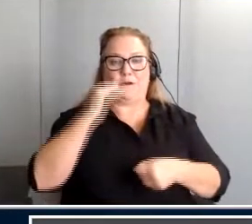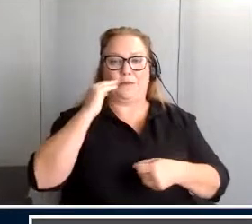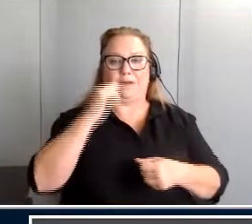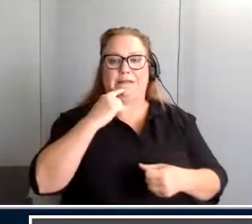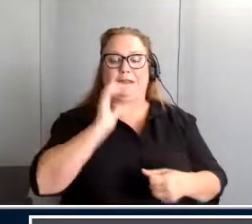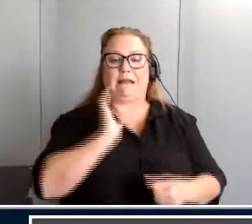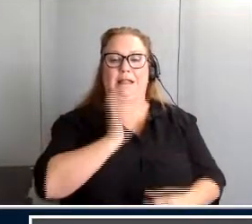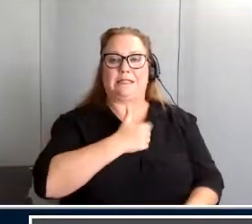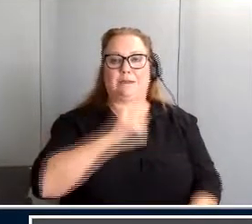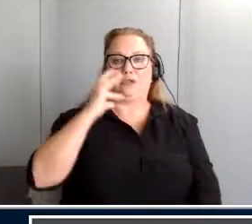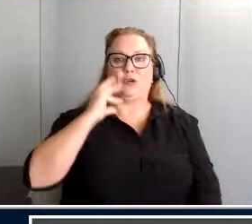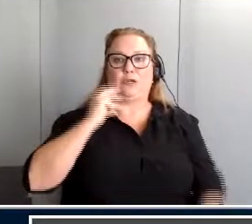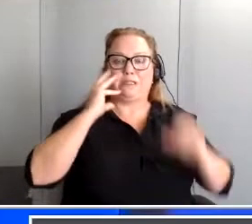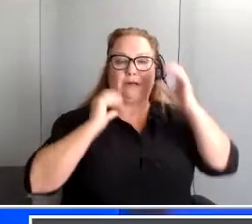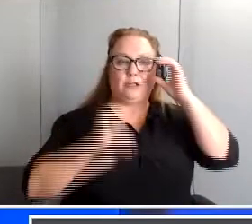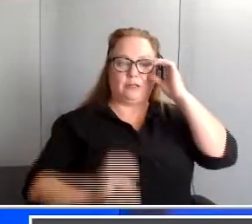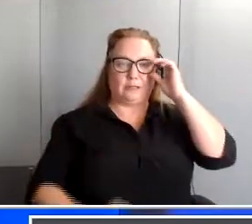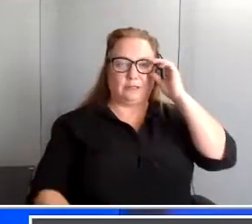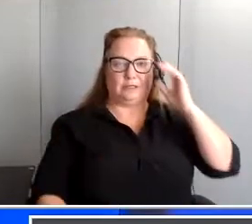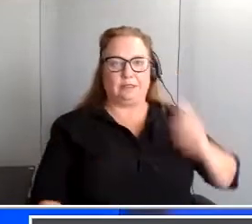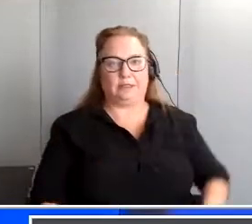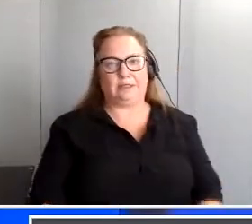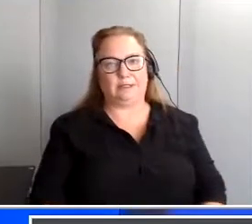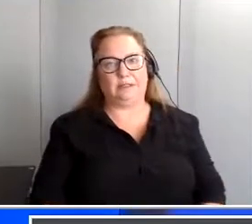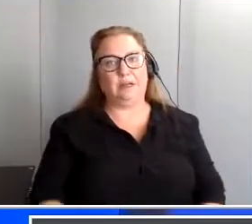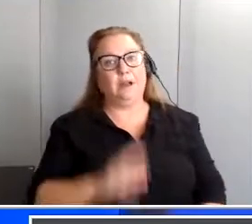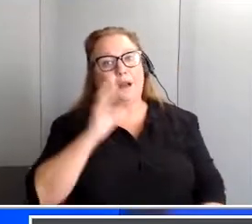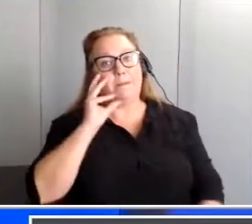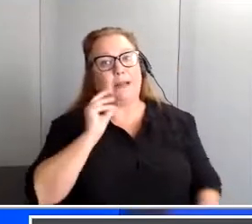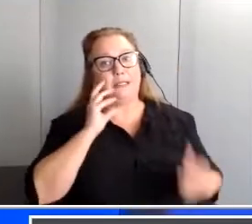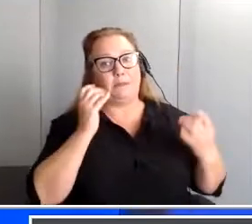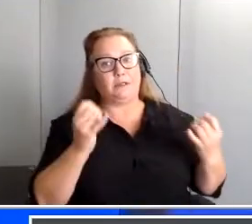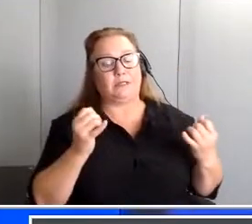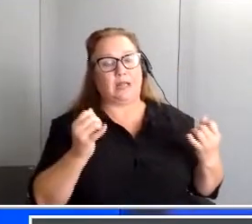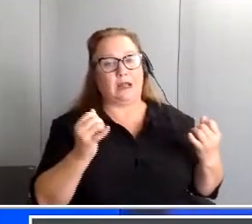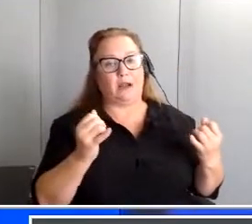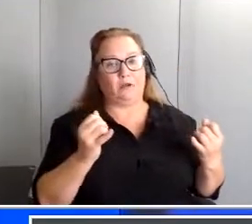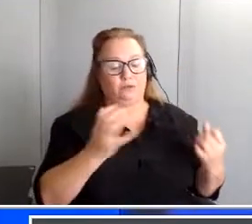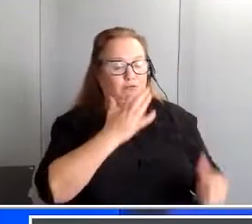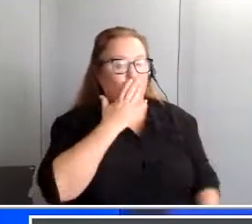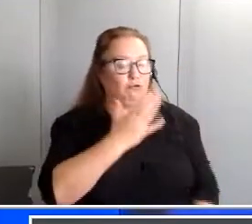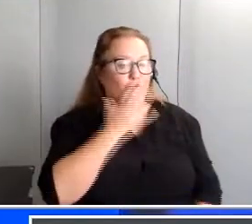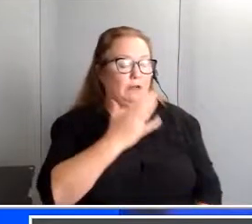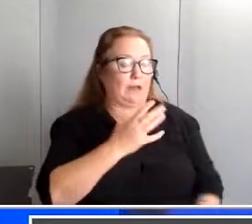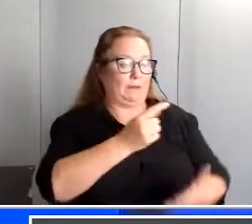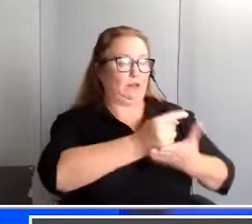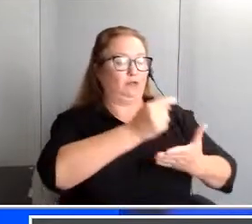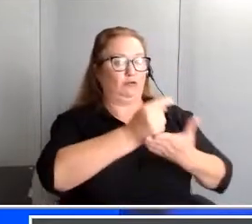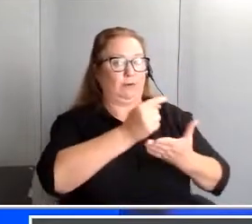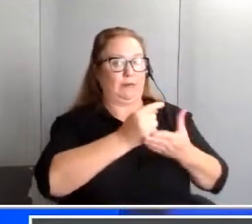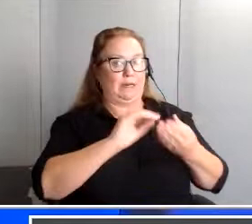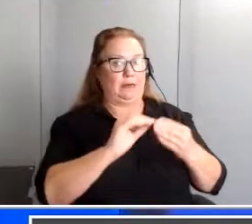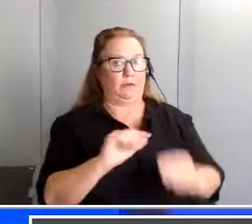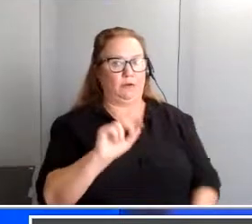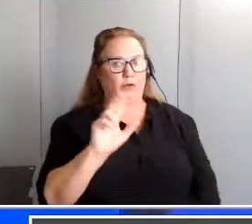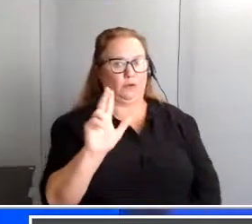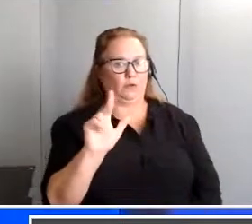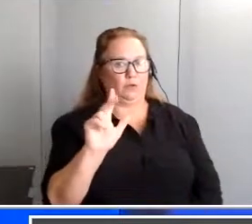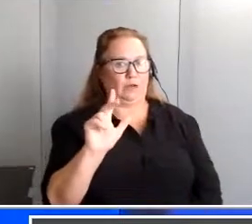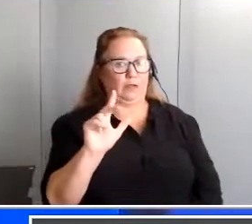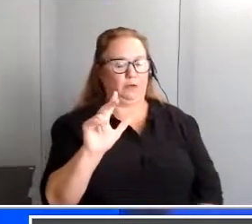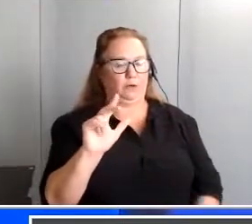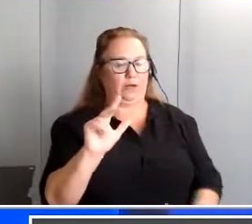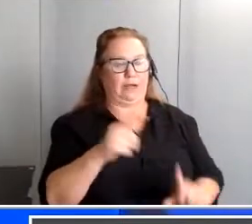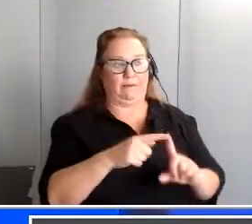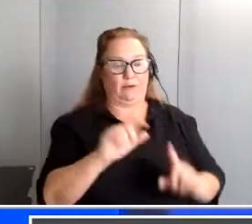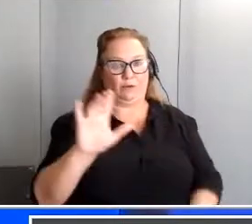experience. My experience right now has been pretty good. So I'm in treatment number 23 today out of 25. So